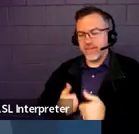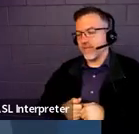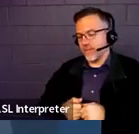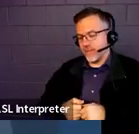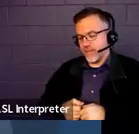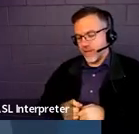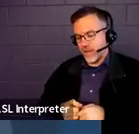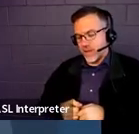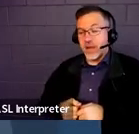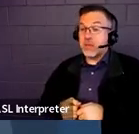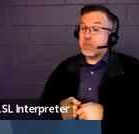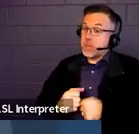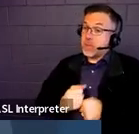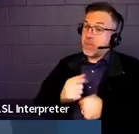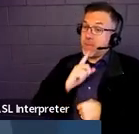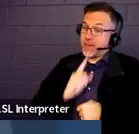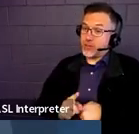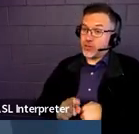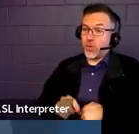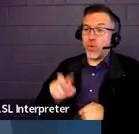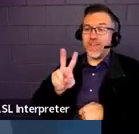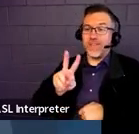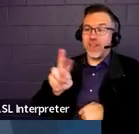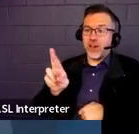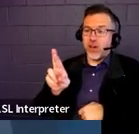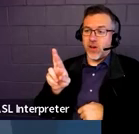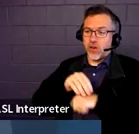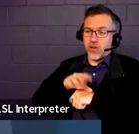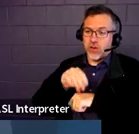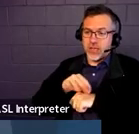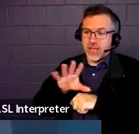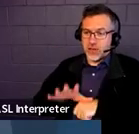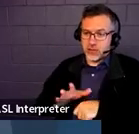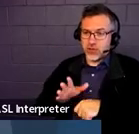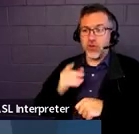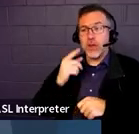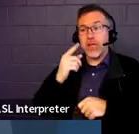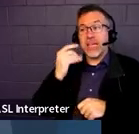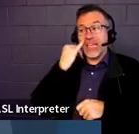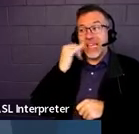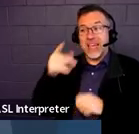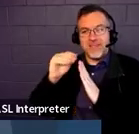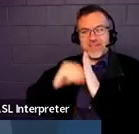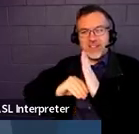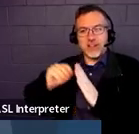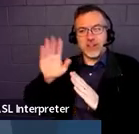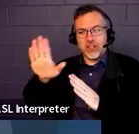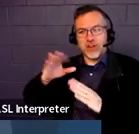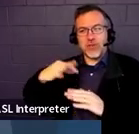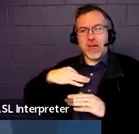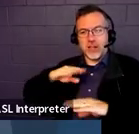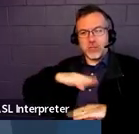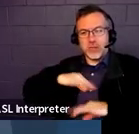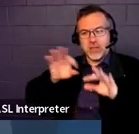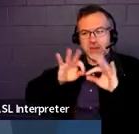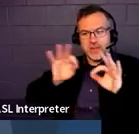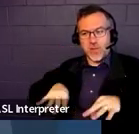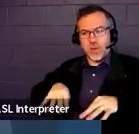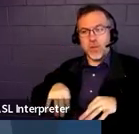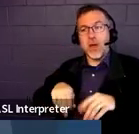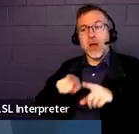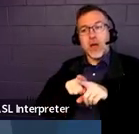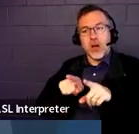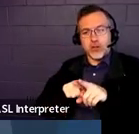your VR counselor, that he's completed his eligibility form. You also should take